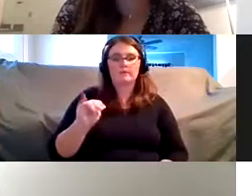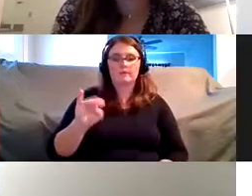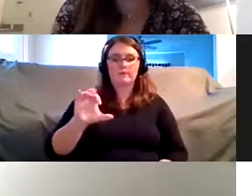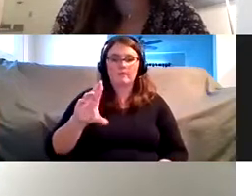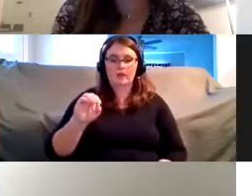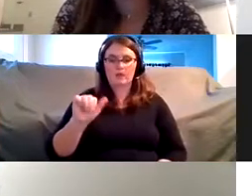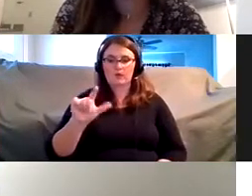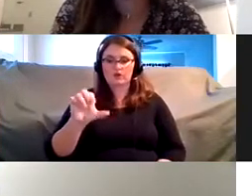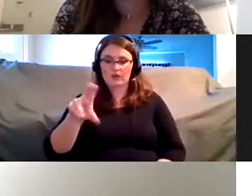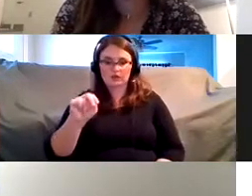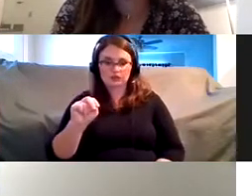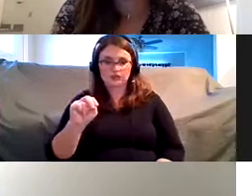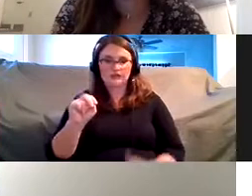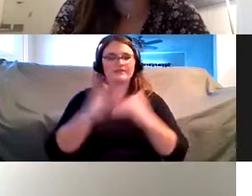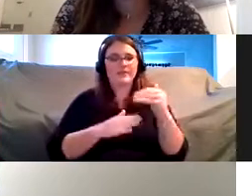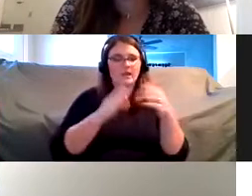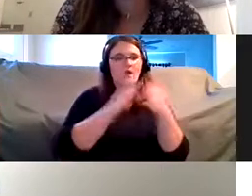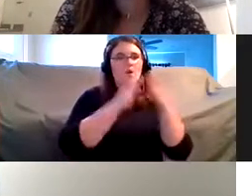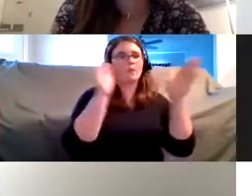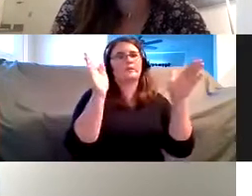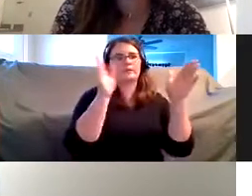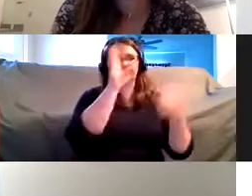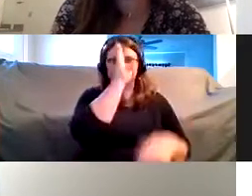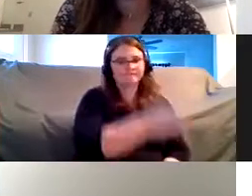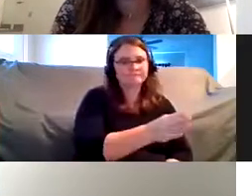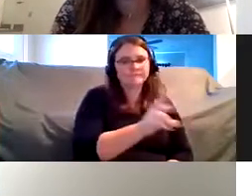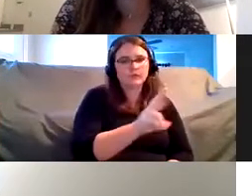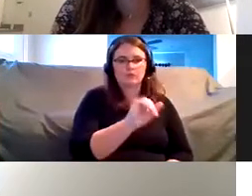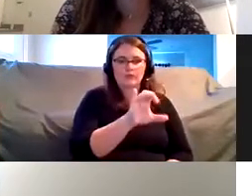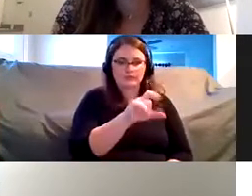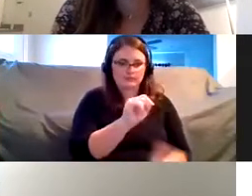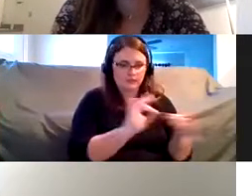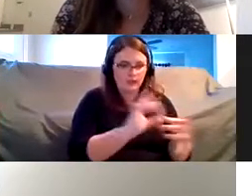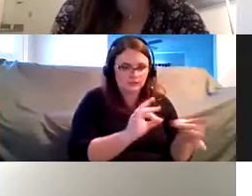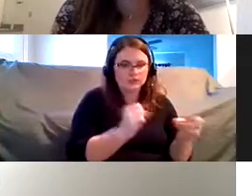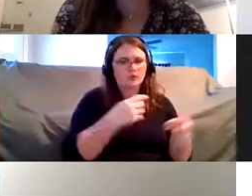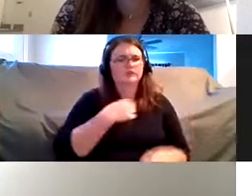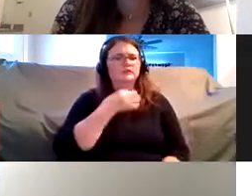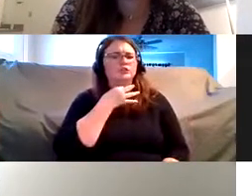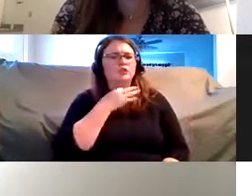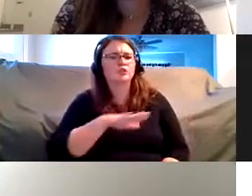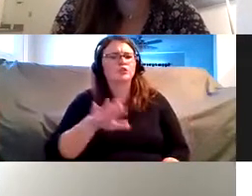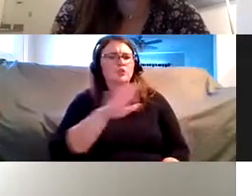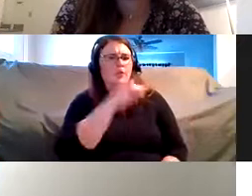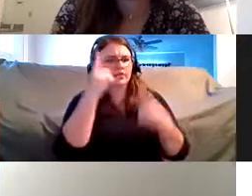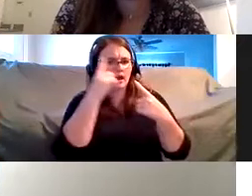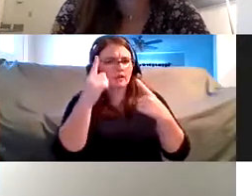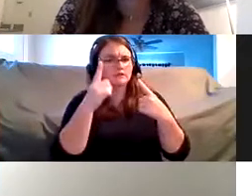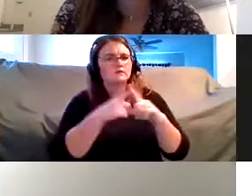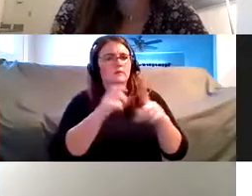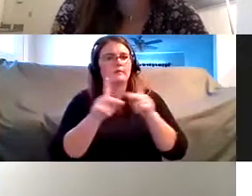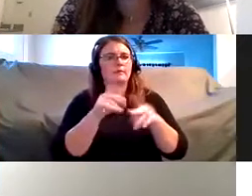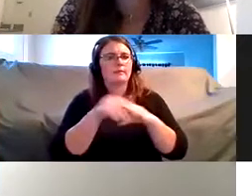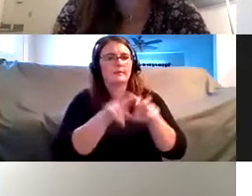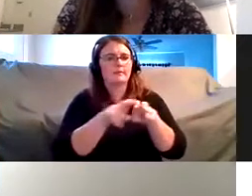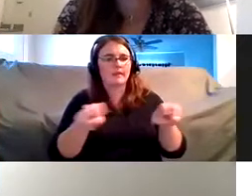racist comments. So I wanted to hear what are your thoughts, different people in the panel, about that statement. Do you agree?